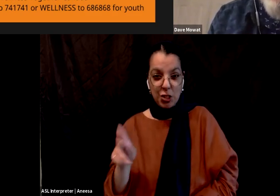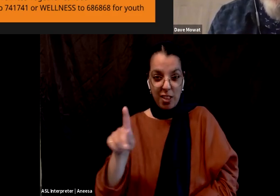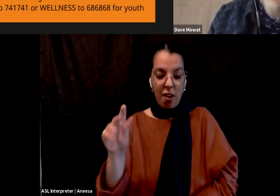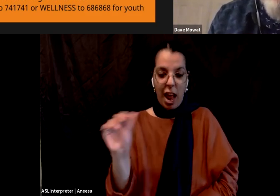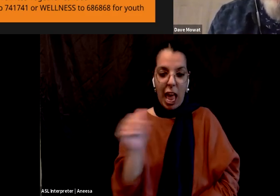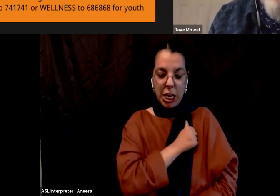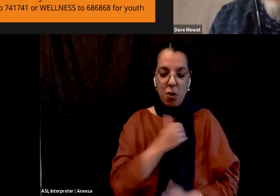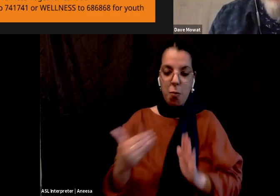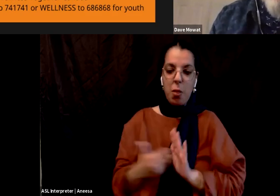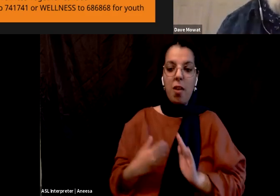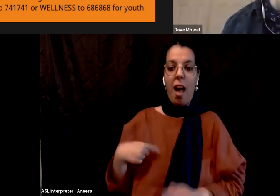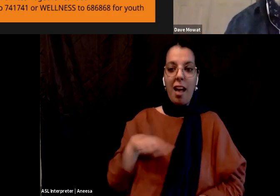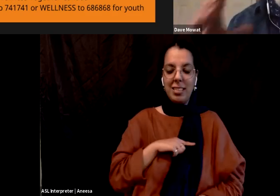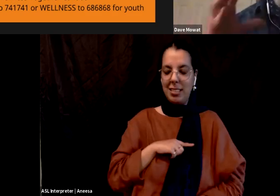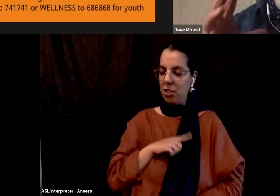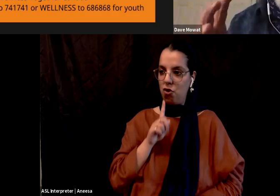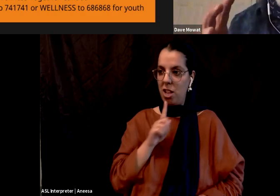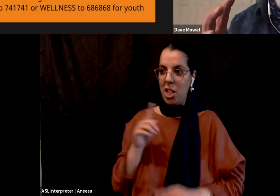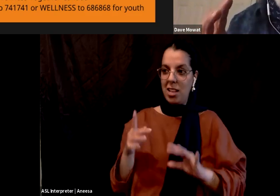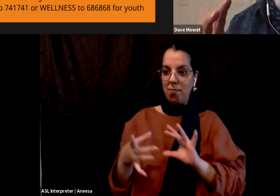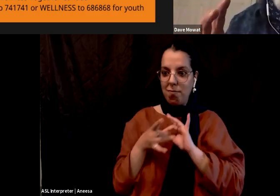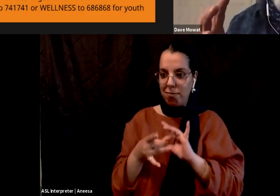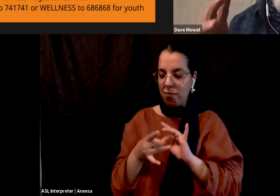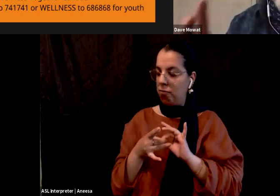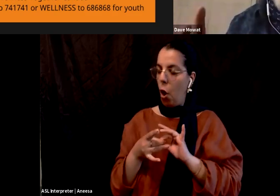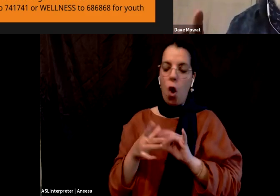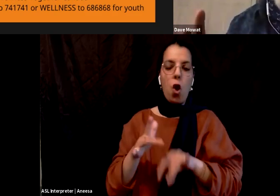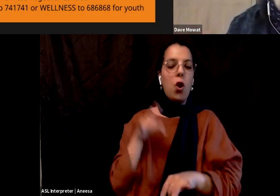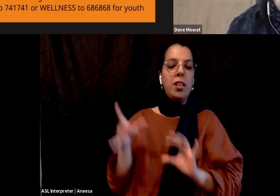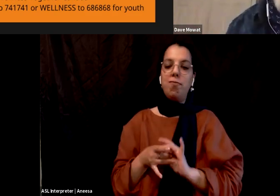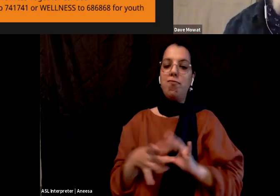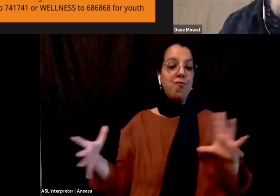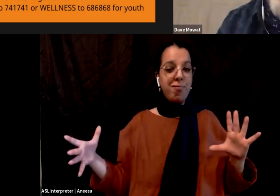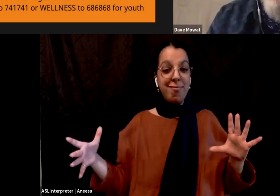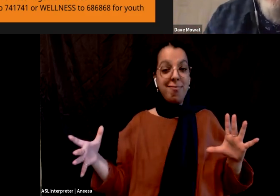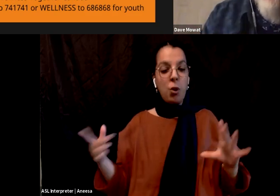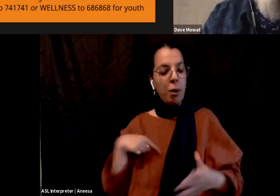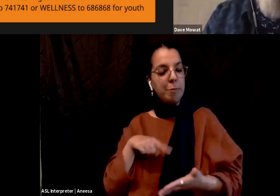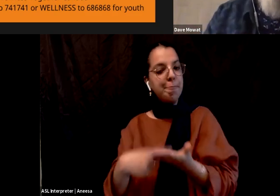embedded so early in our relationship with the white settlers at the Bay of Quinte.